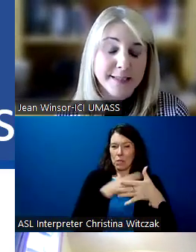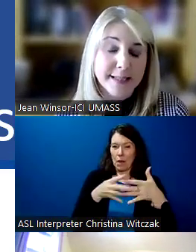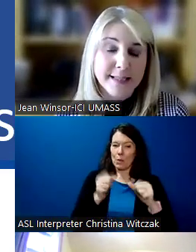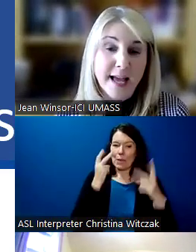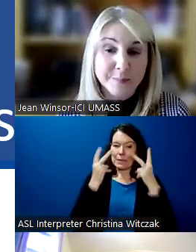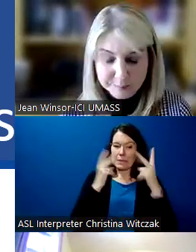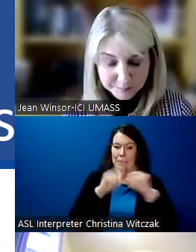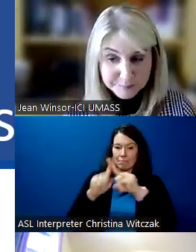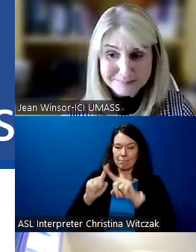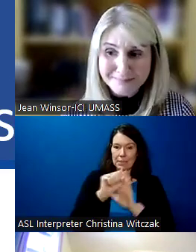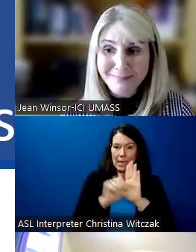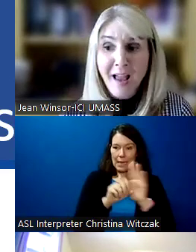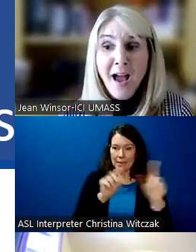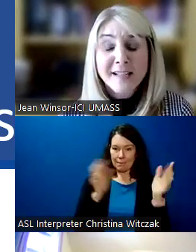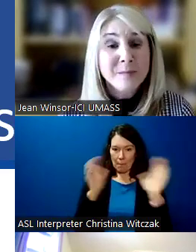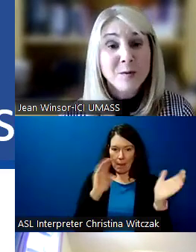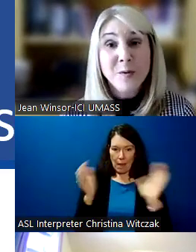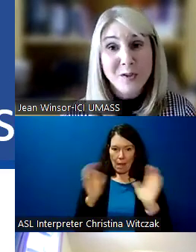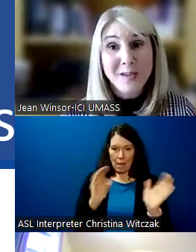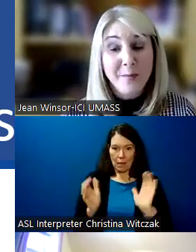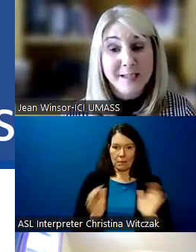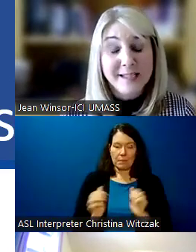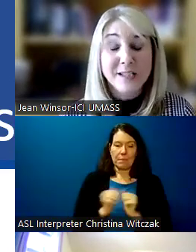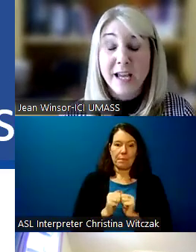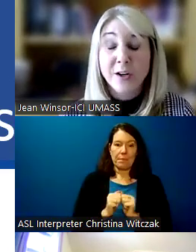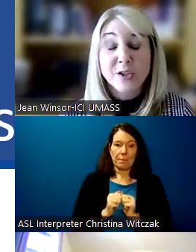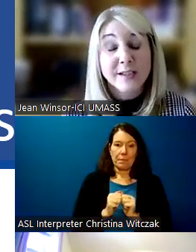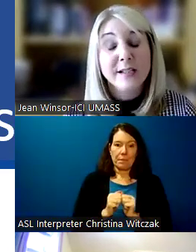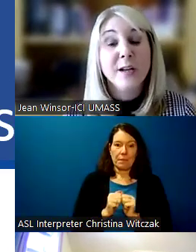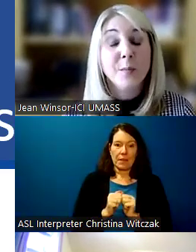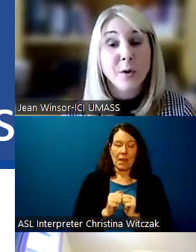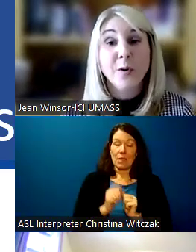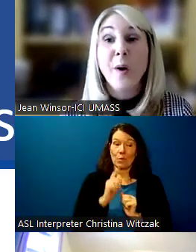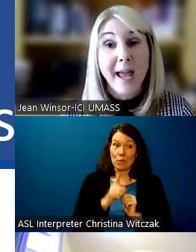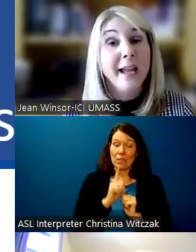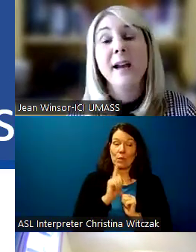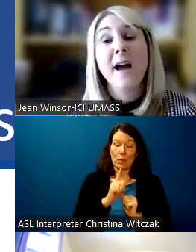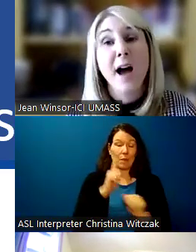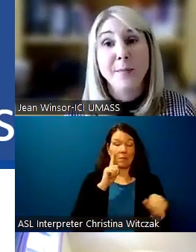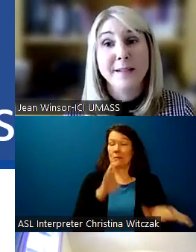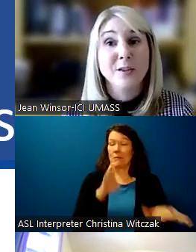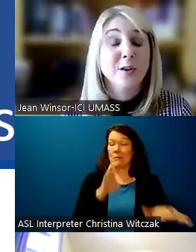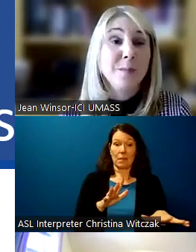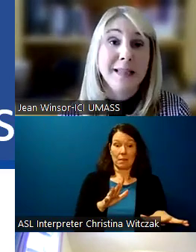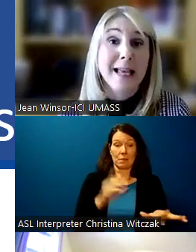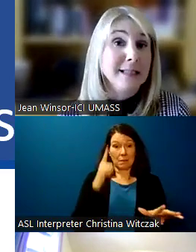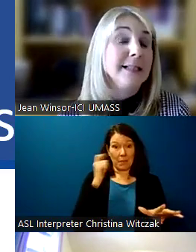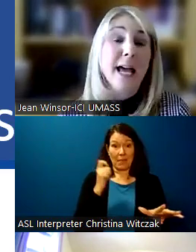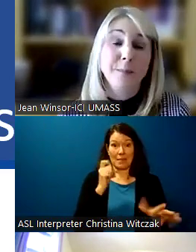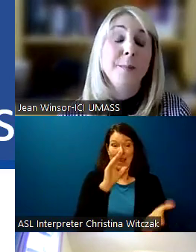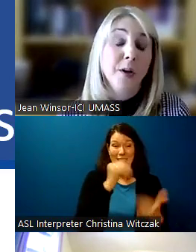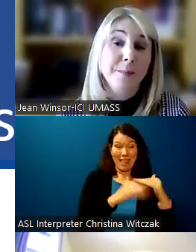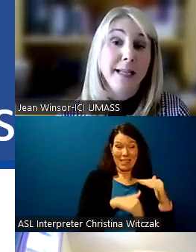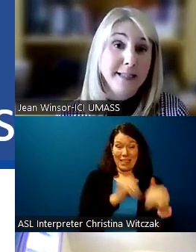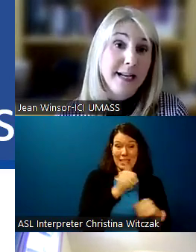state-by-state basis. And sometimes when we do that with states, they're just blown away because there can be less than